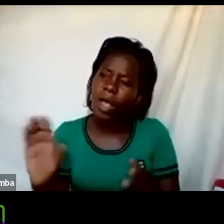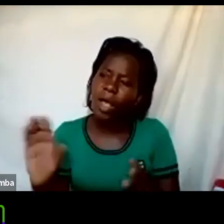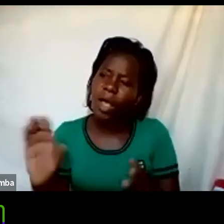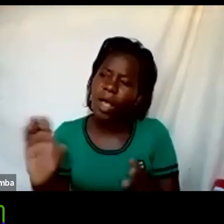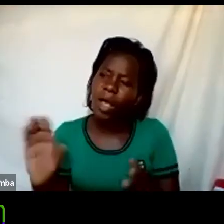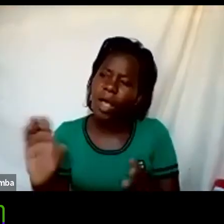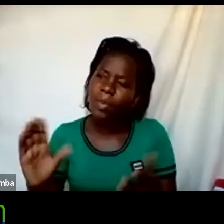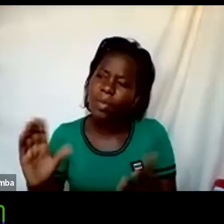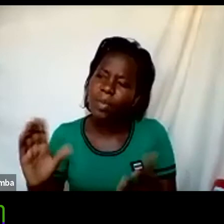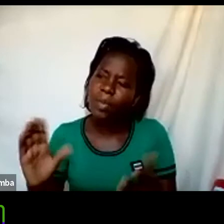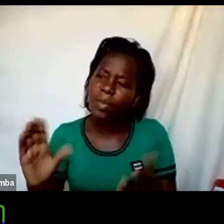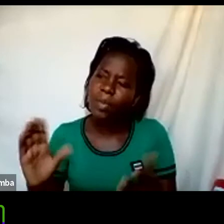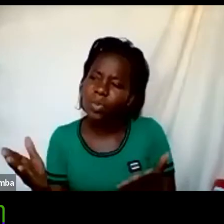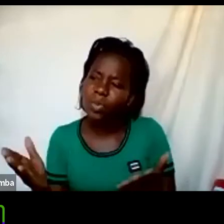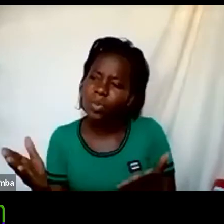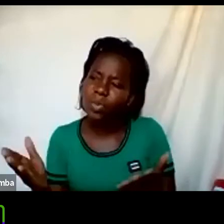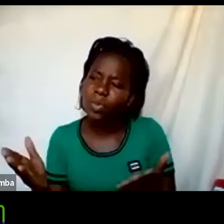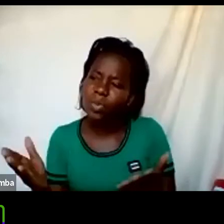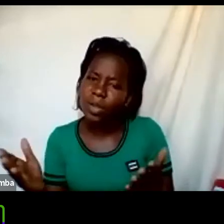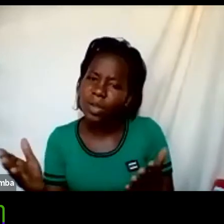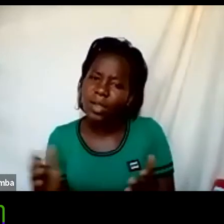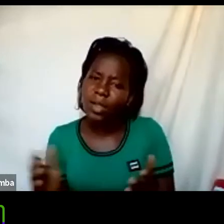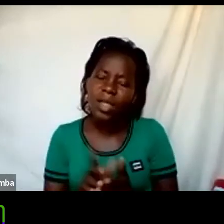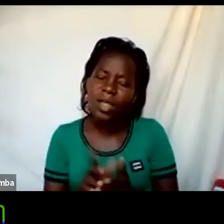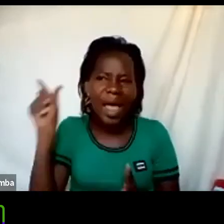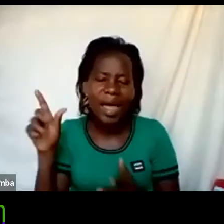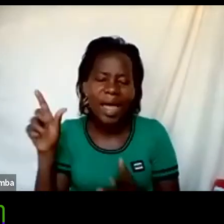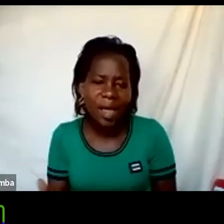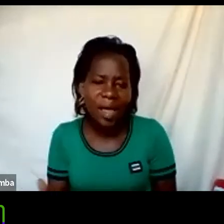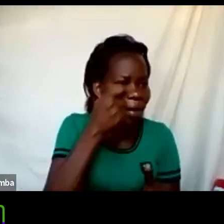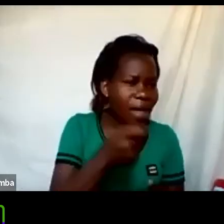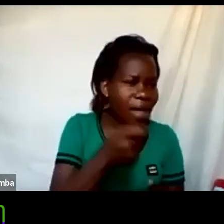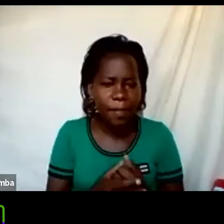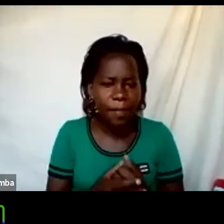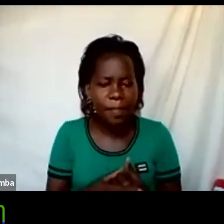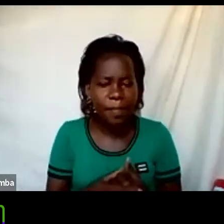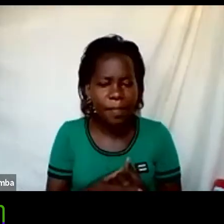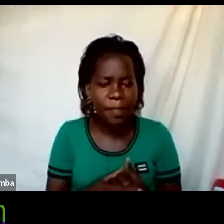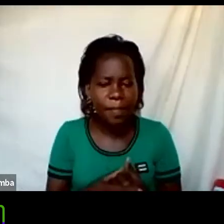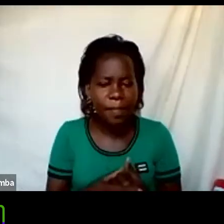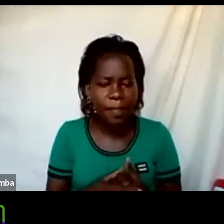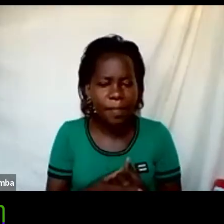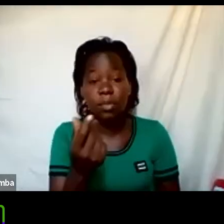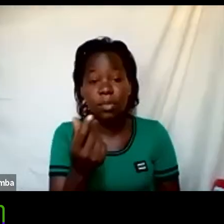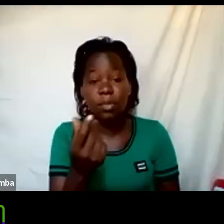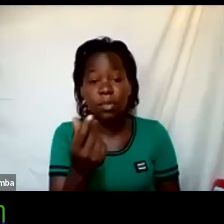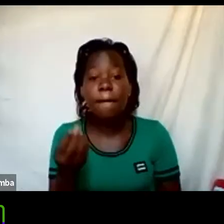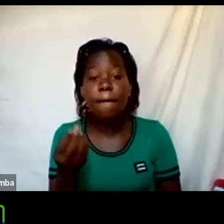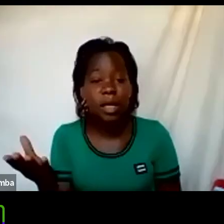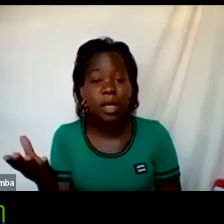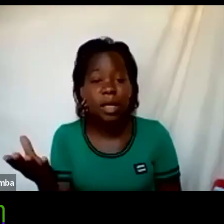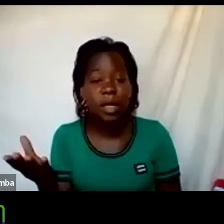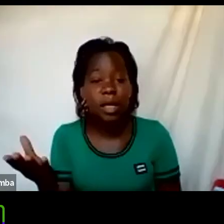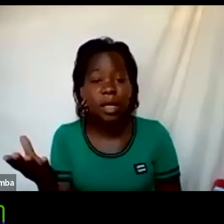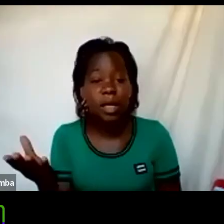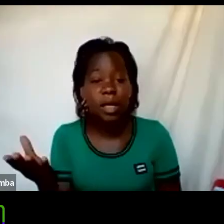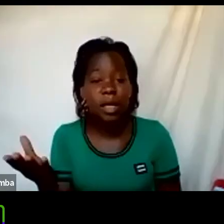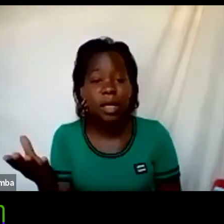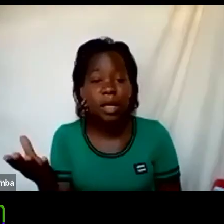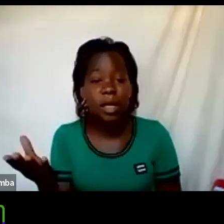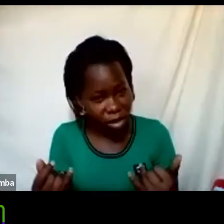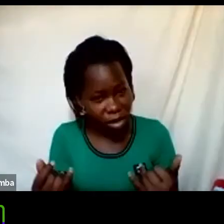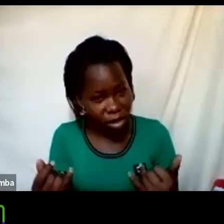When you say capital, how much capital do you need? What do you need it for? Have you attempted to? So it's